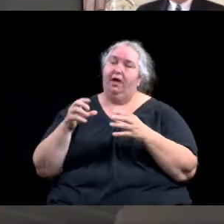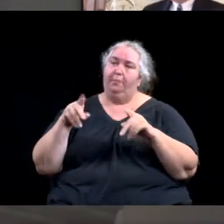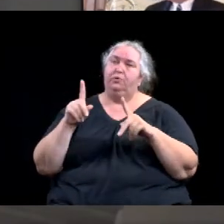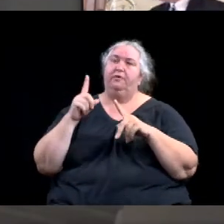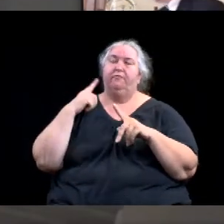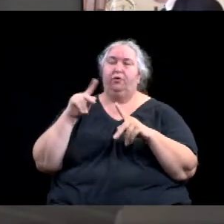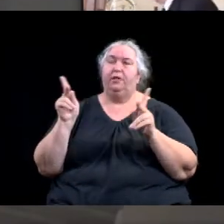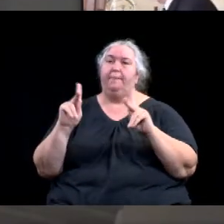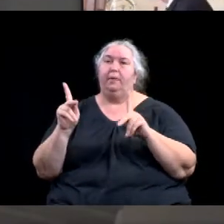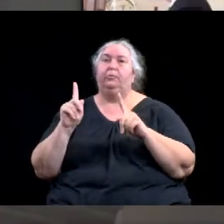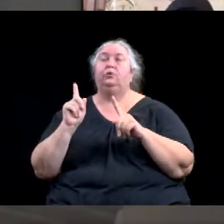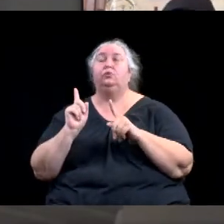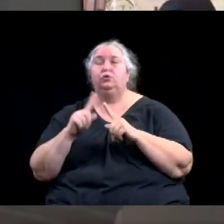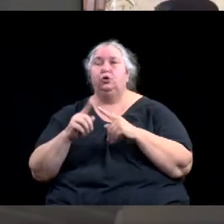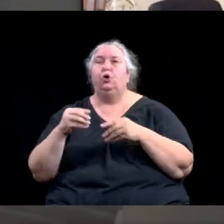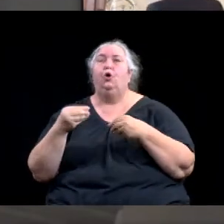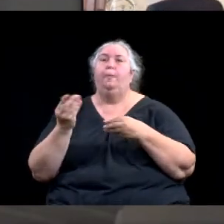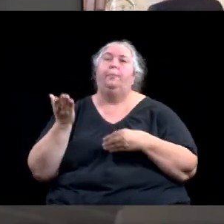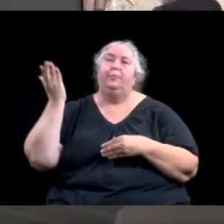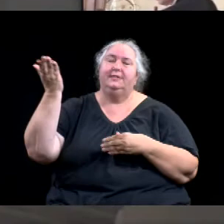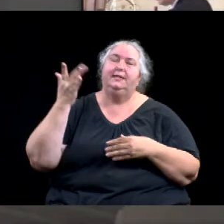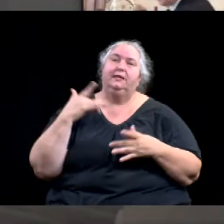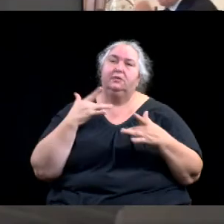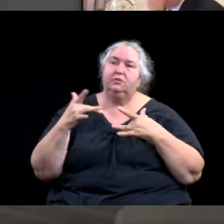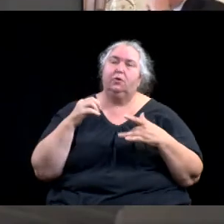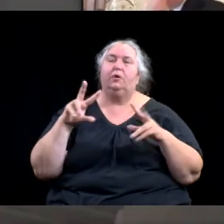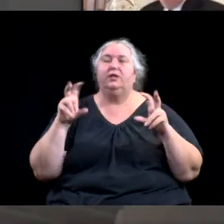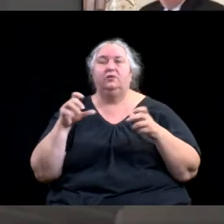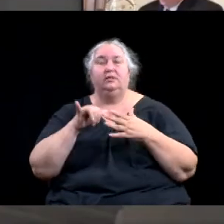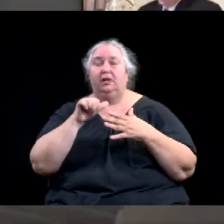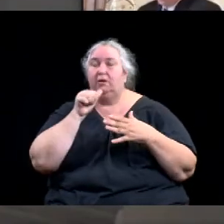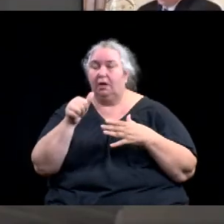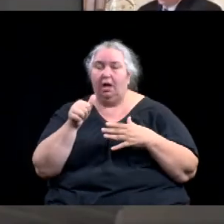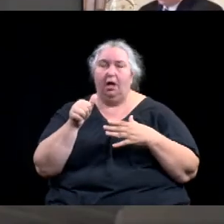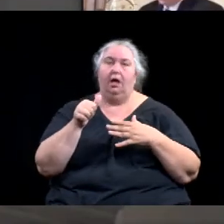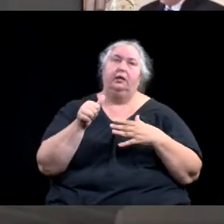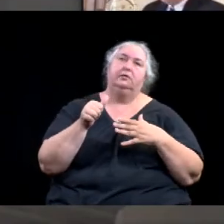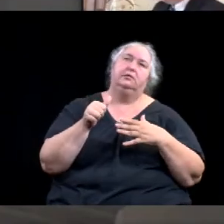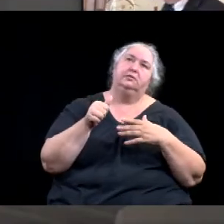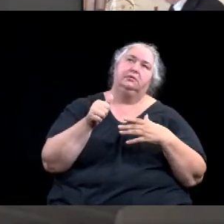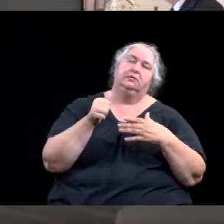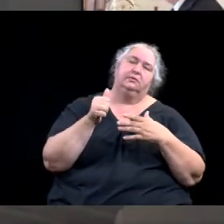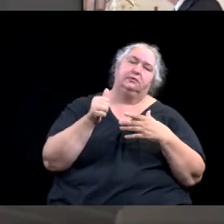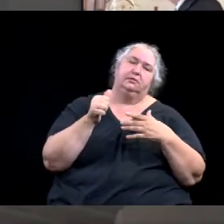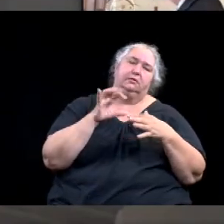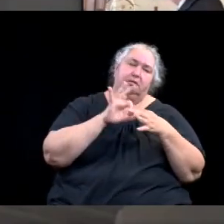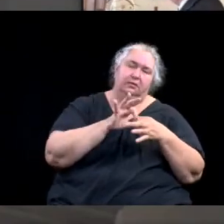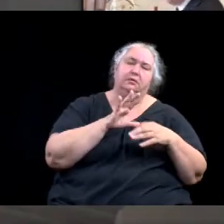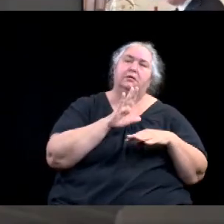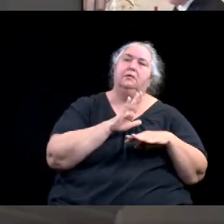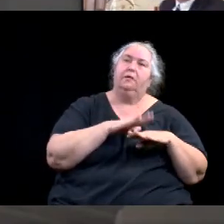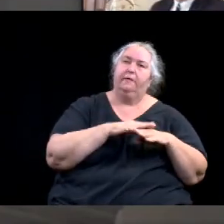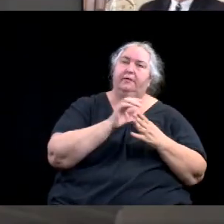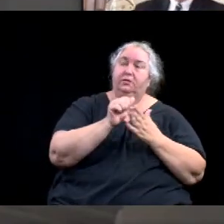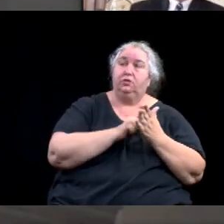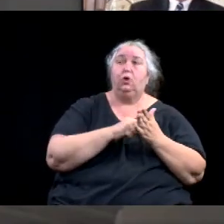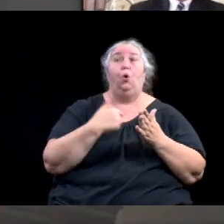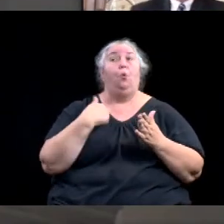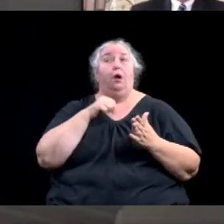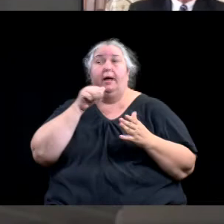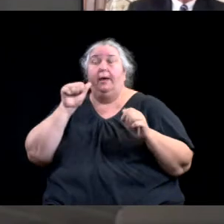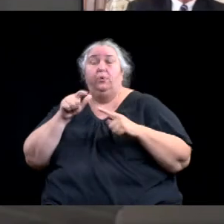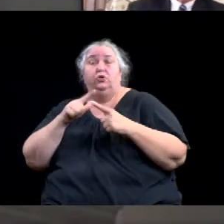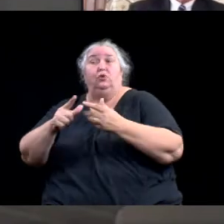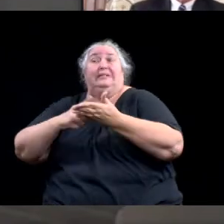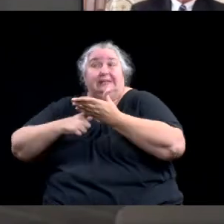agenda. Council is unable to conduct discussion, but will listen, ask staff to look into concerns, and provide follow-up. When called to